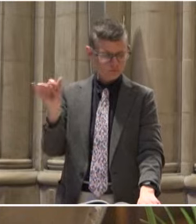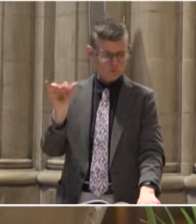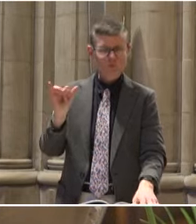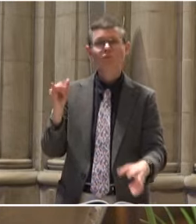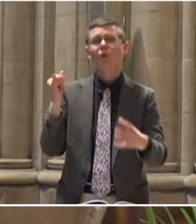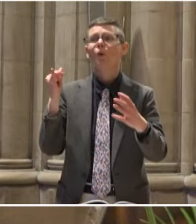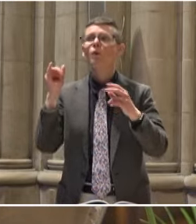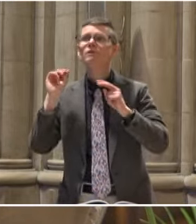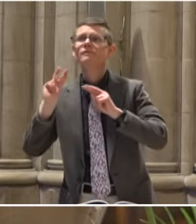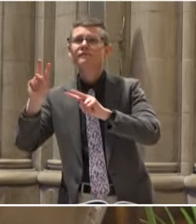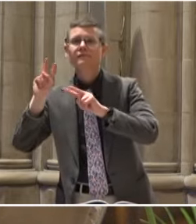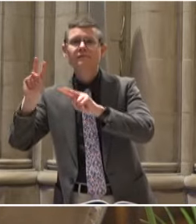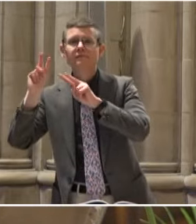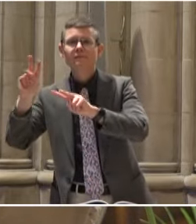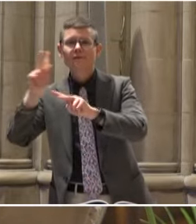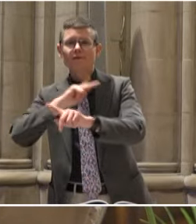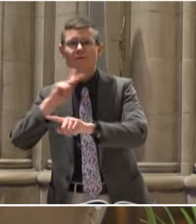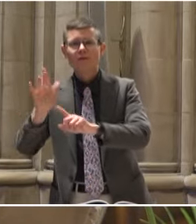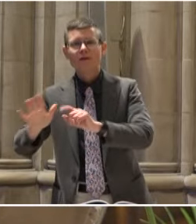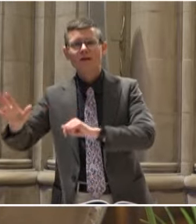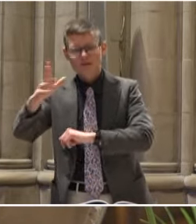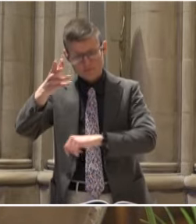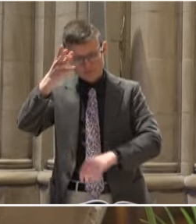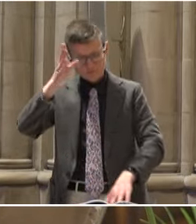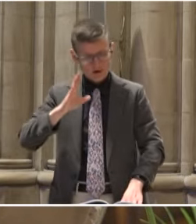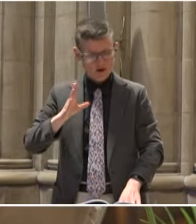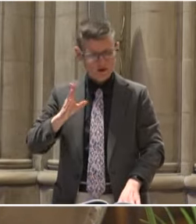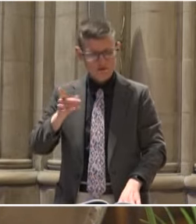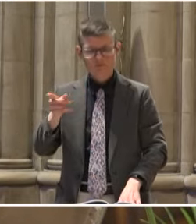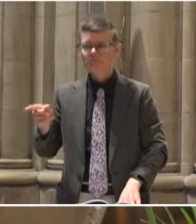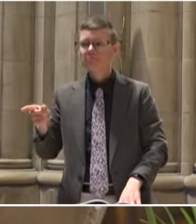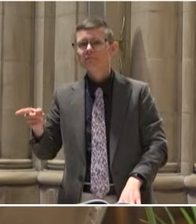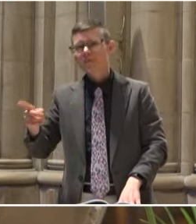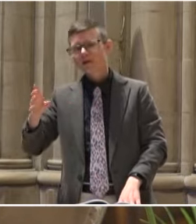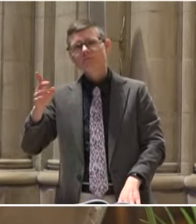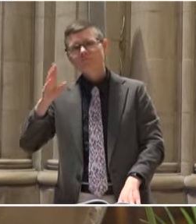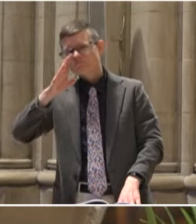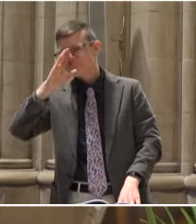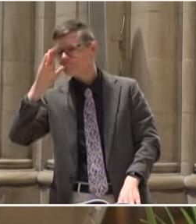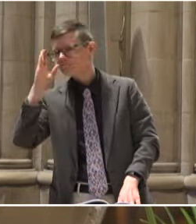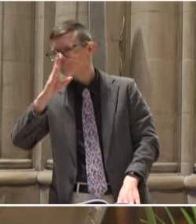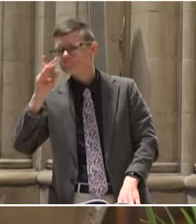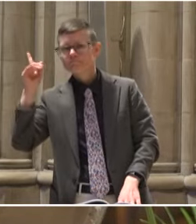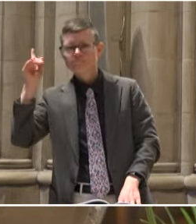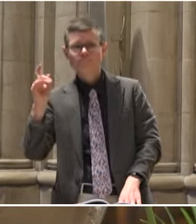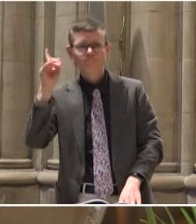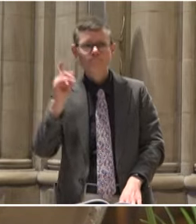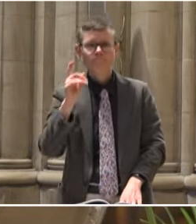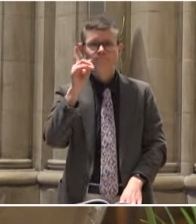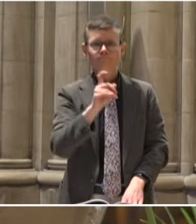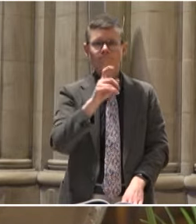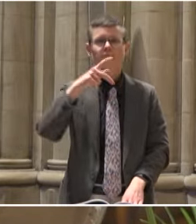waiting expectantly for the kingdom of God, went boldly to Pilate